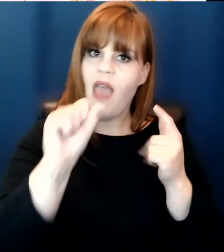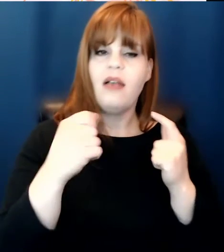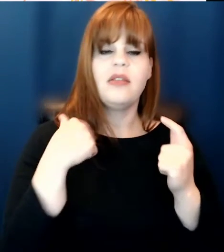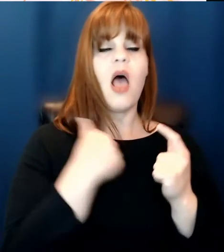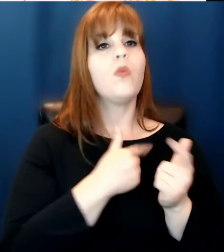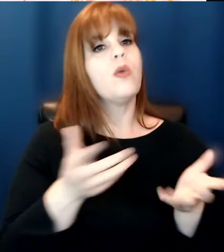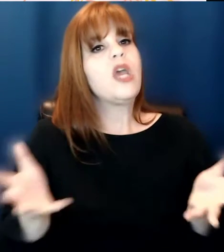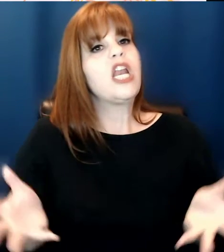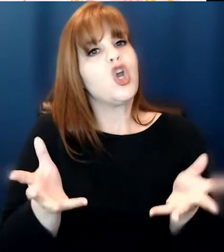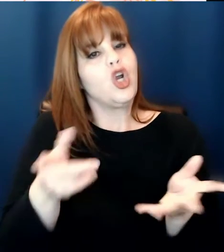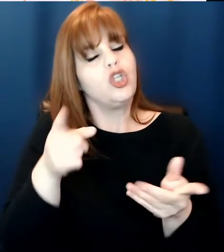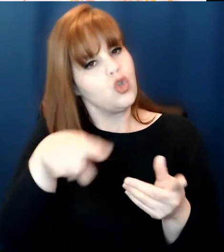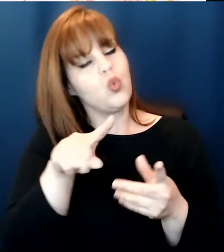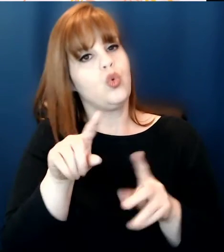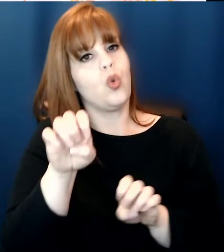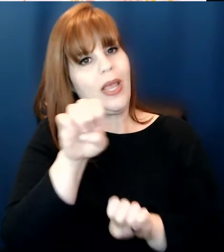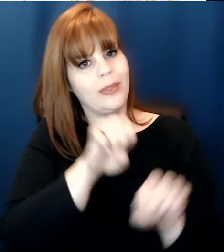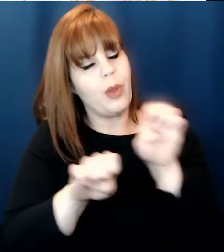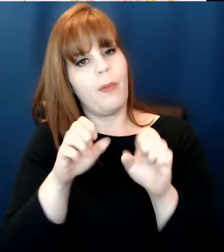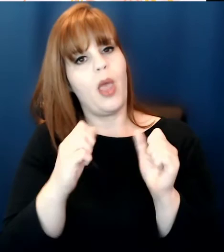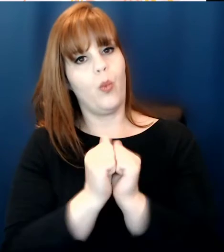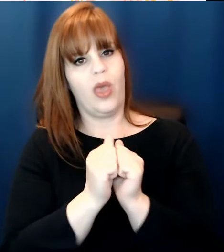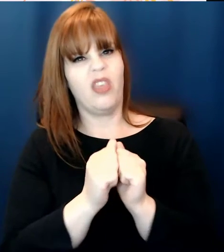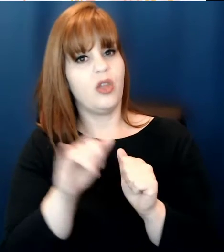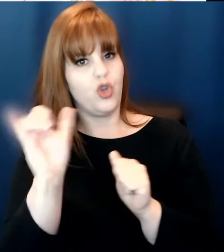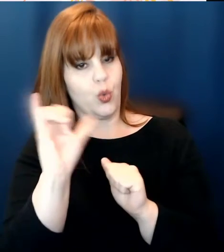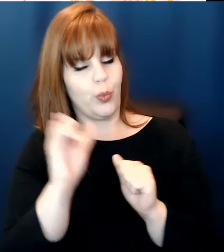really encourage you to experiment with.